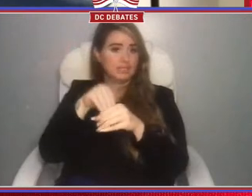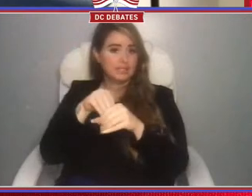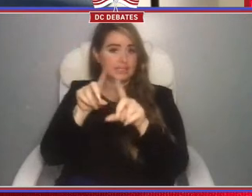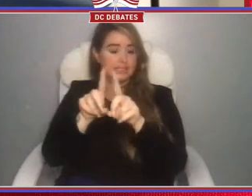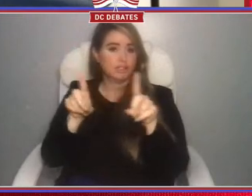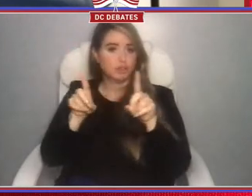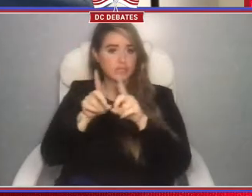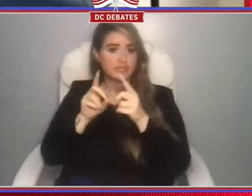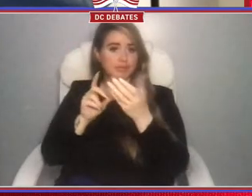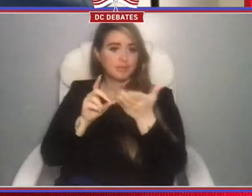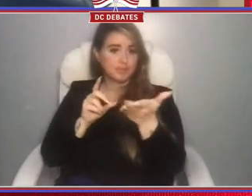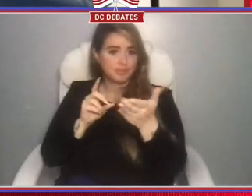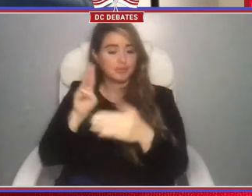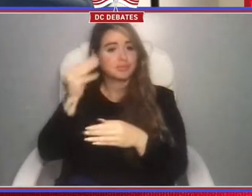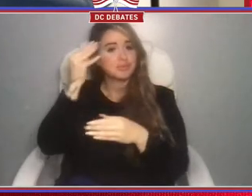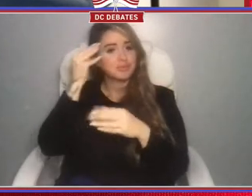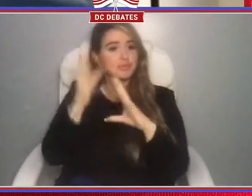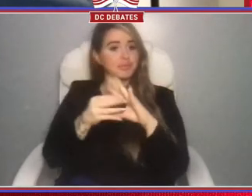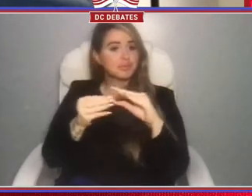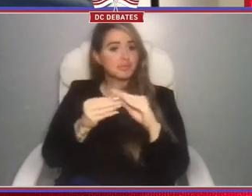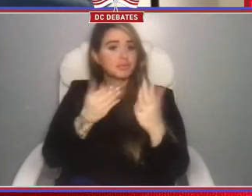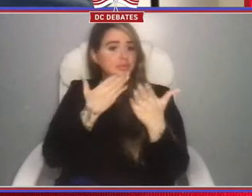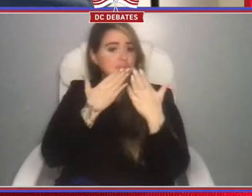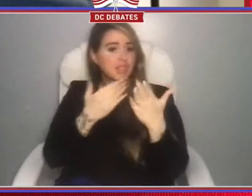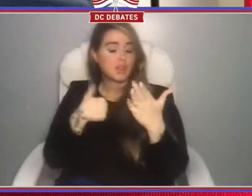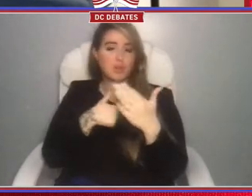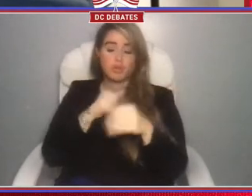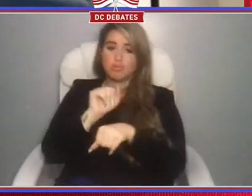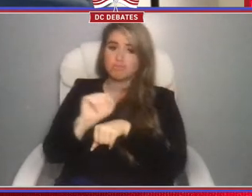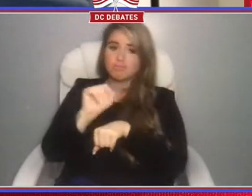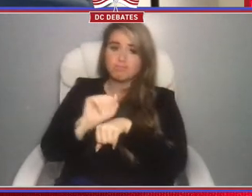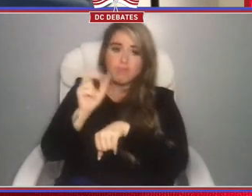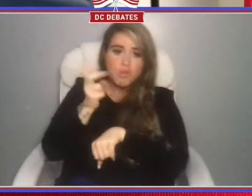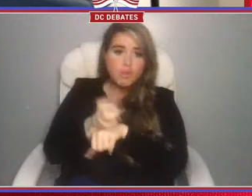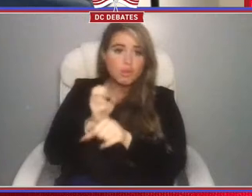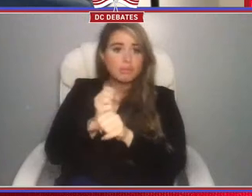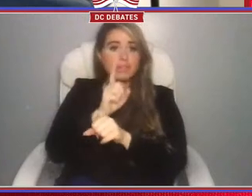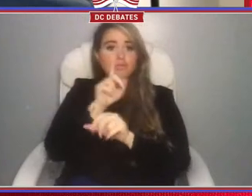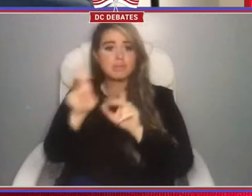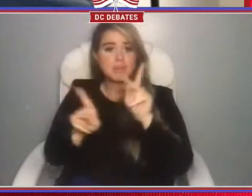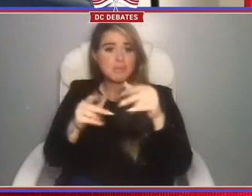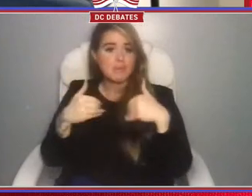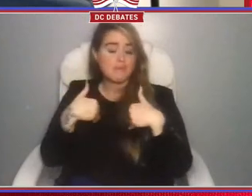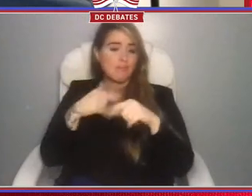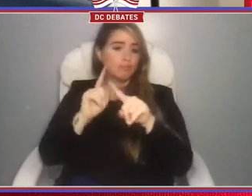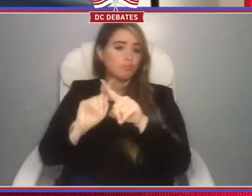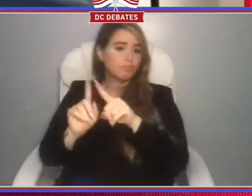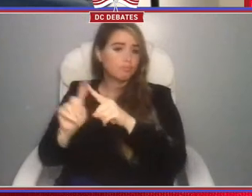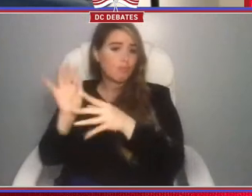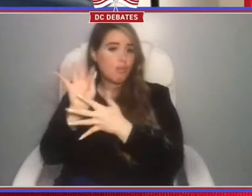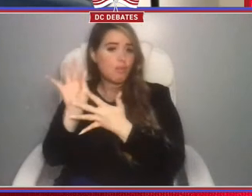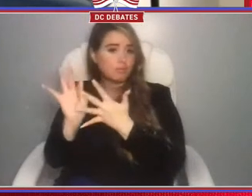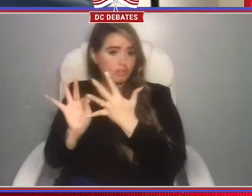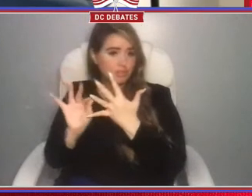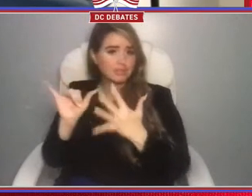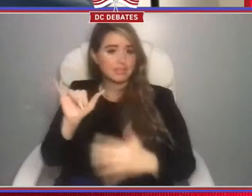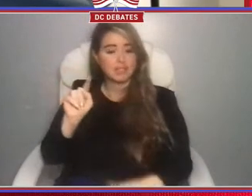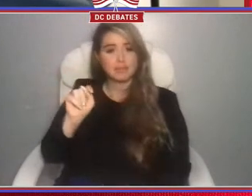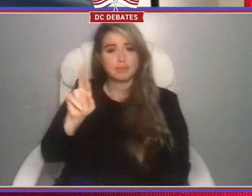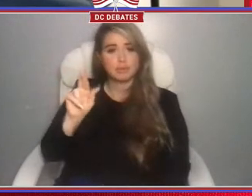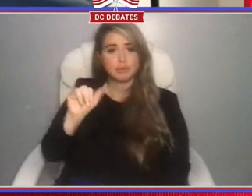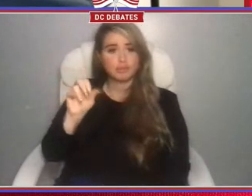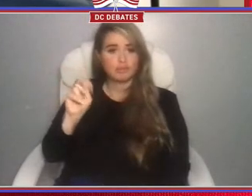Well, thank you, Julie. We have done a lot of work at making sure people have great options like Trayon just